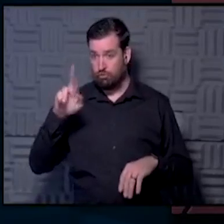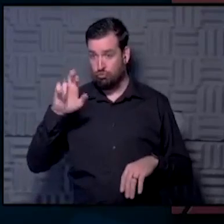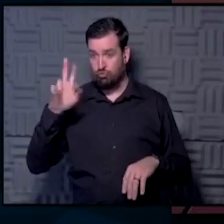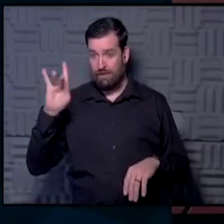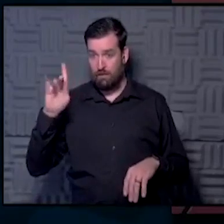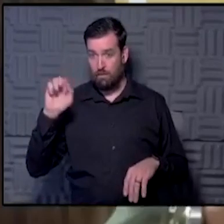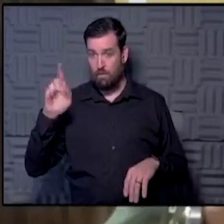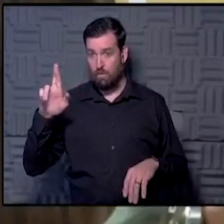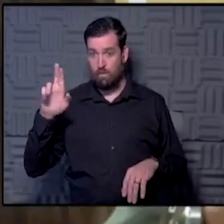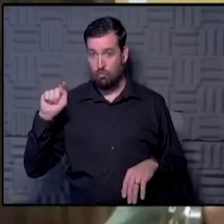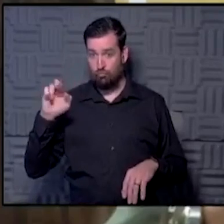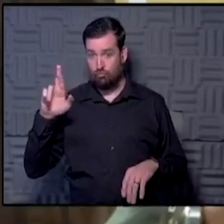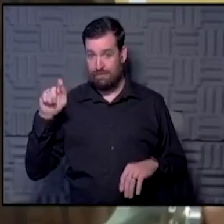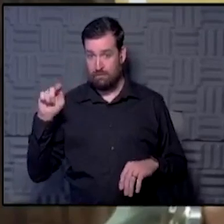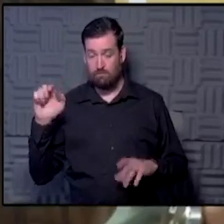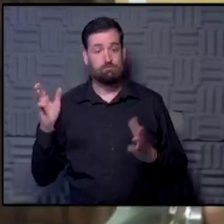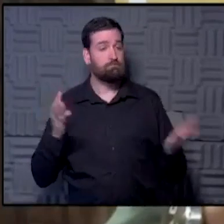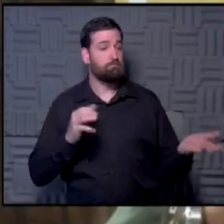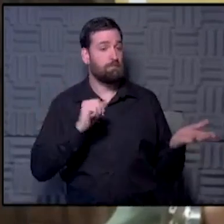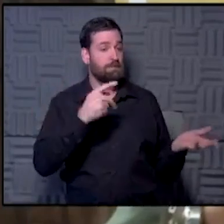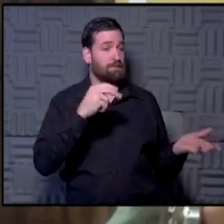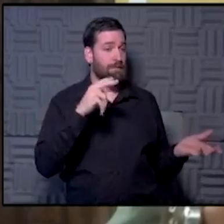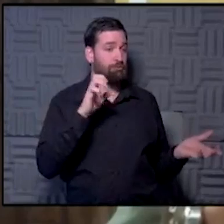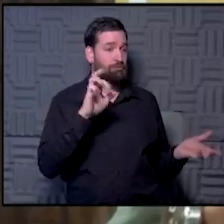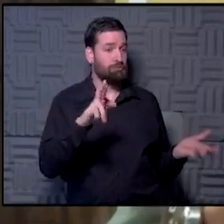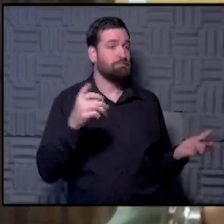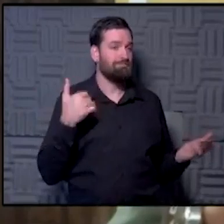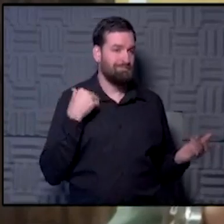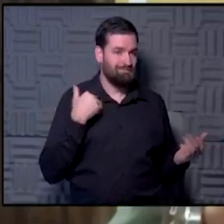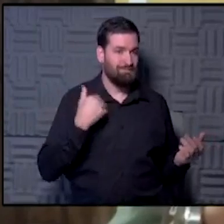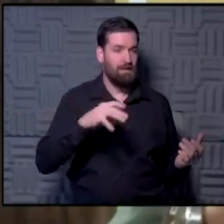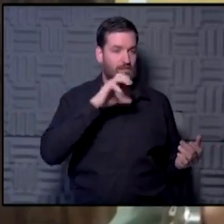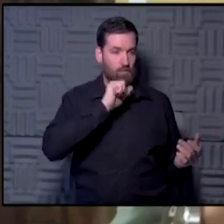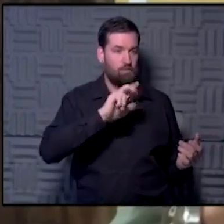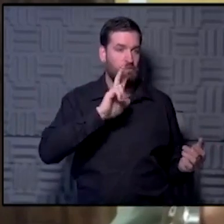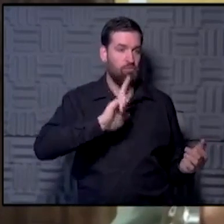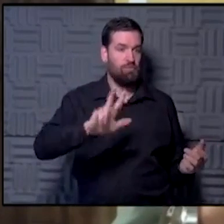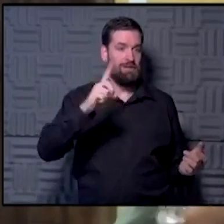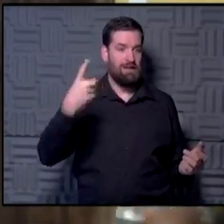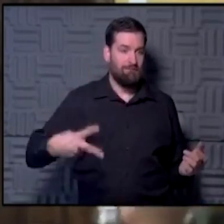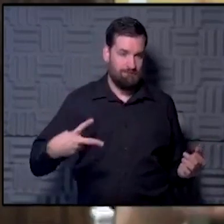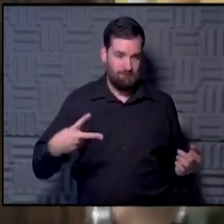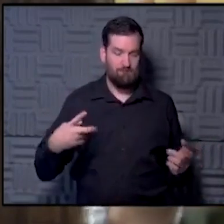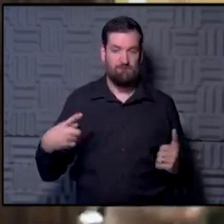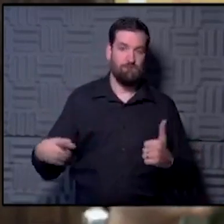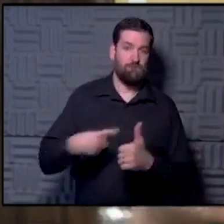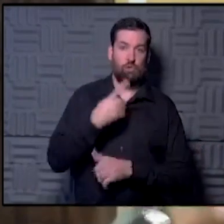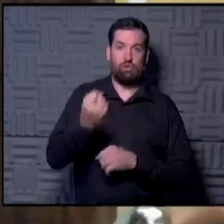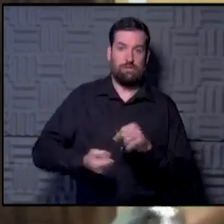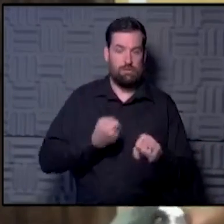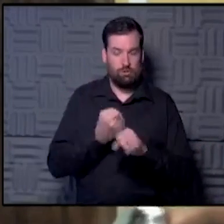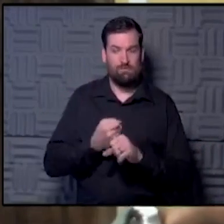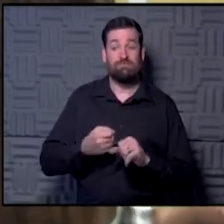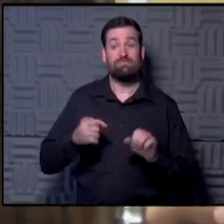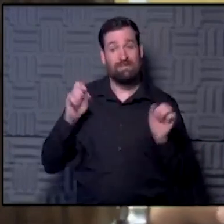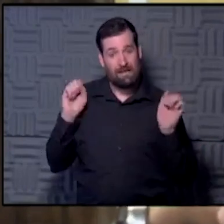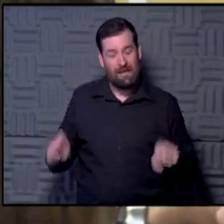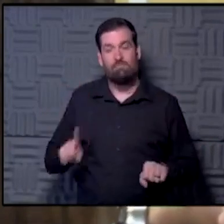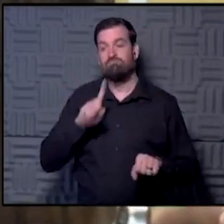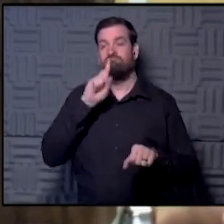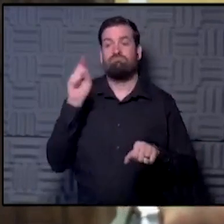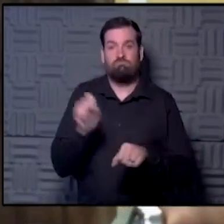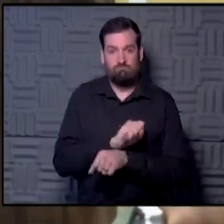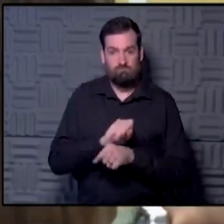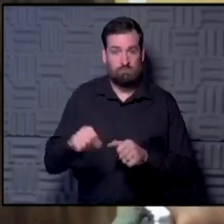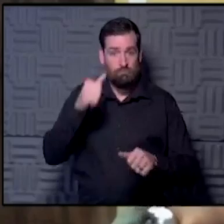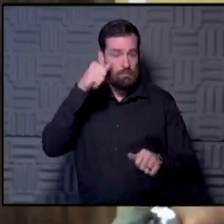to do? You know what? I have a 3.5-year-old. This is her first year that she can actually really remember trick or treating. We're